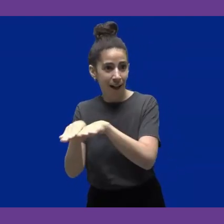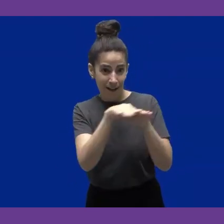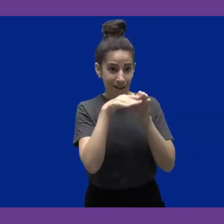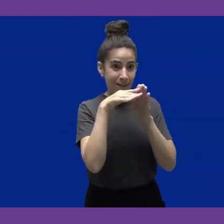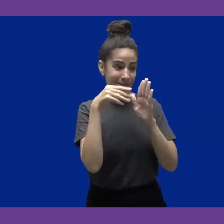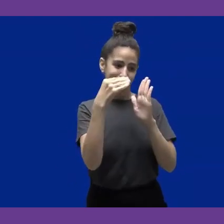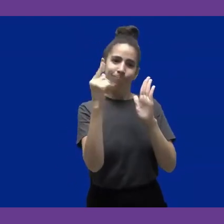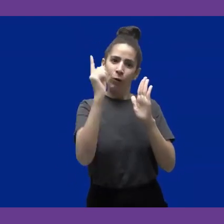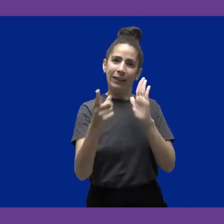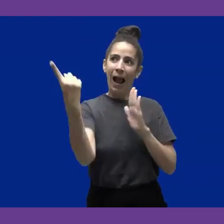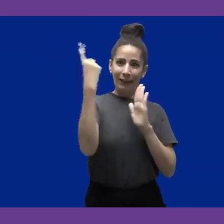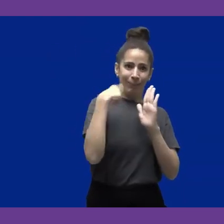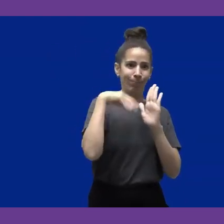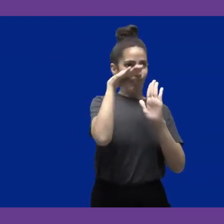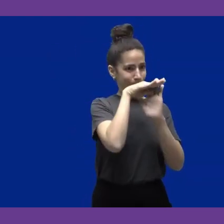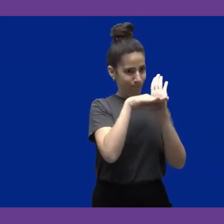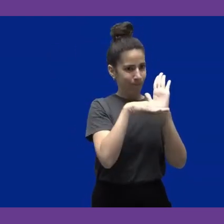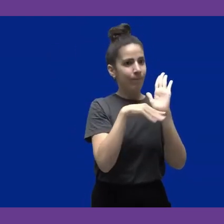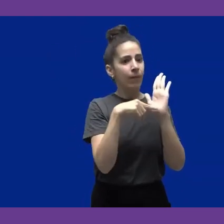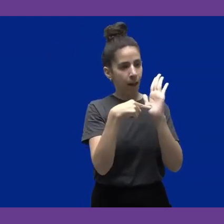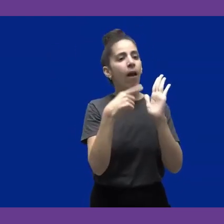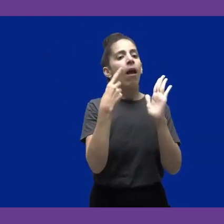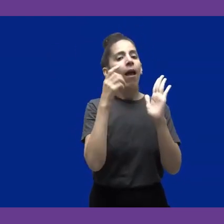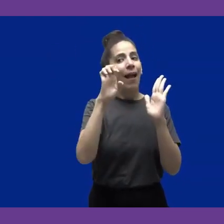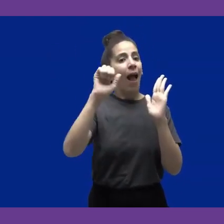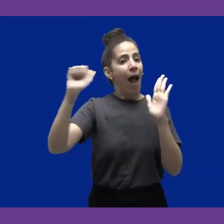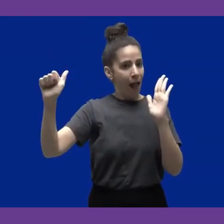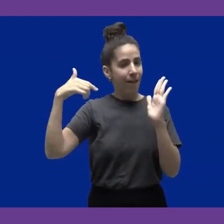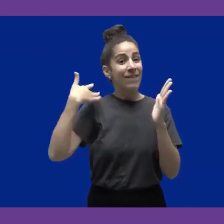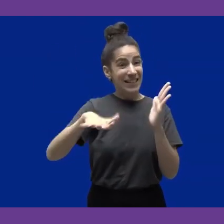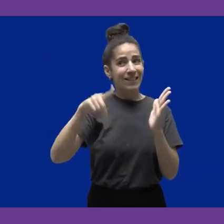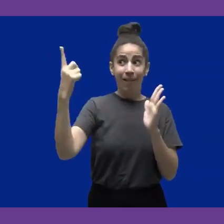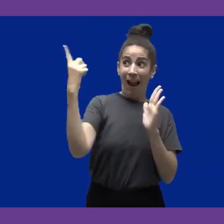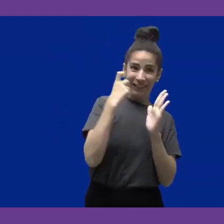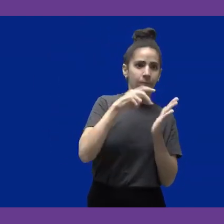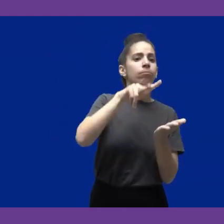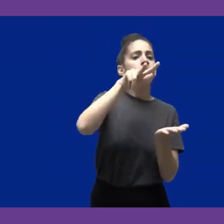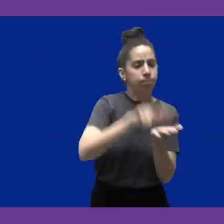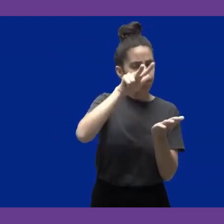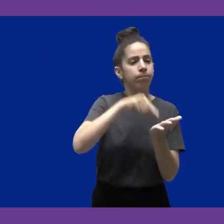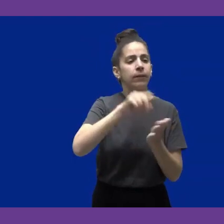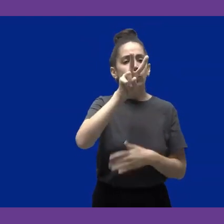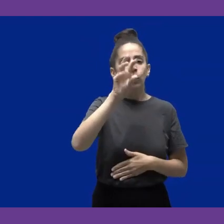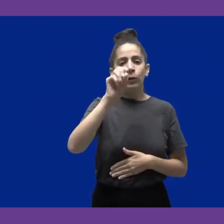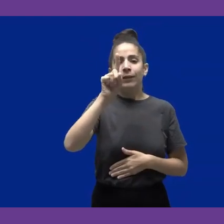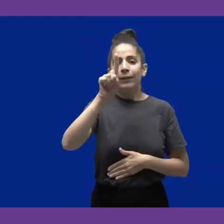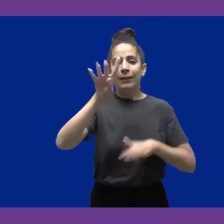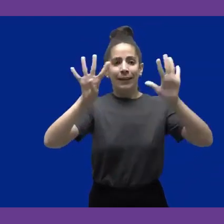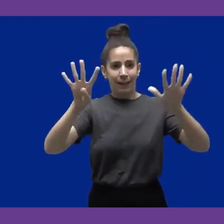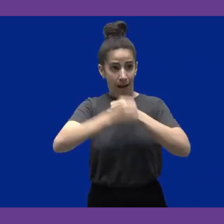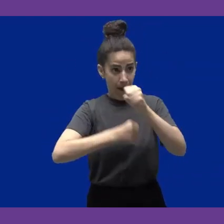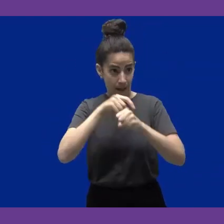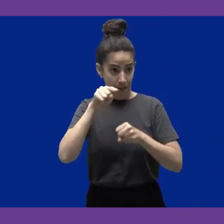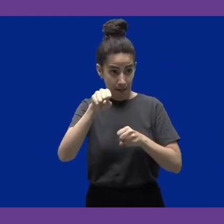April 2019. It enters into force in a few days, the 28th of June.